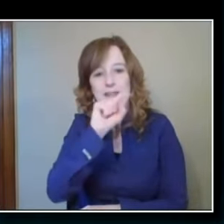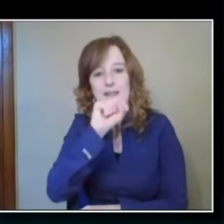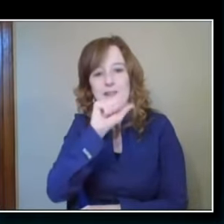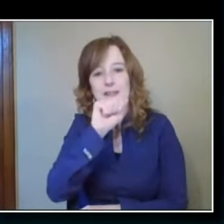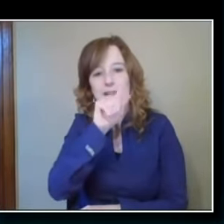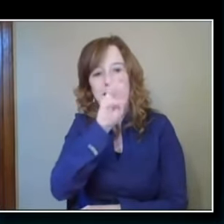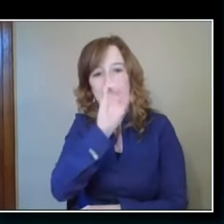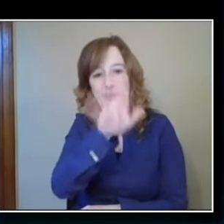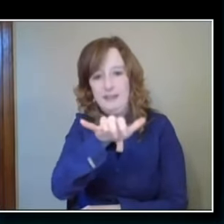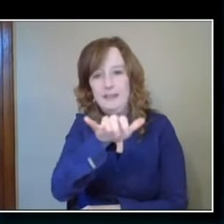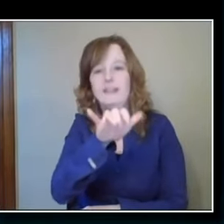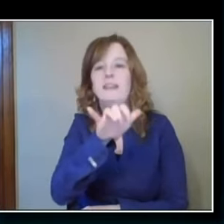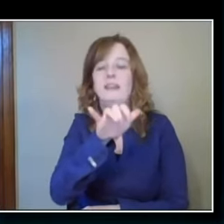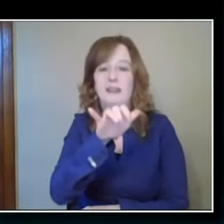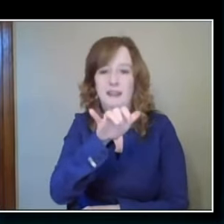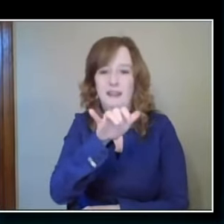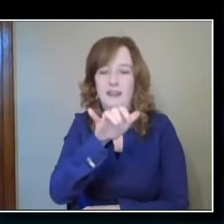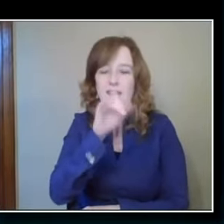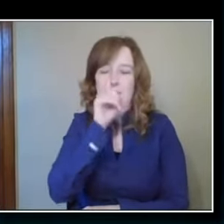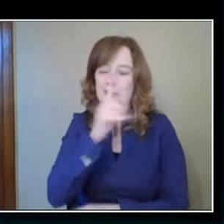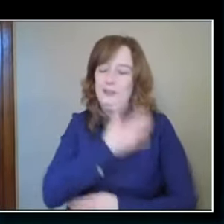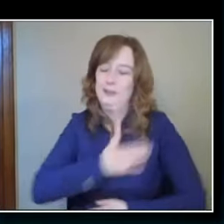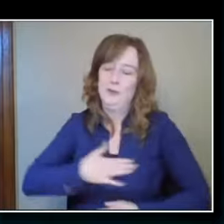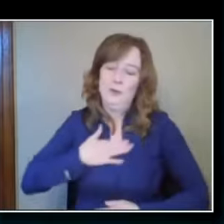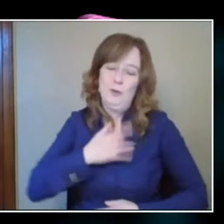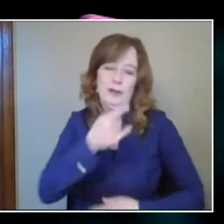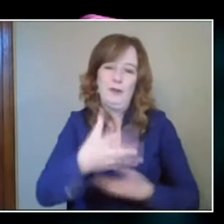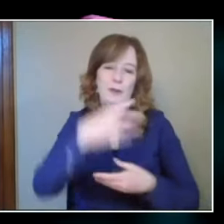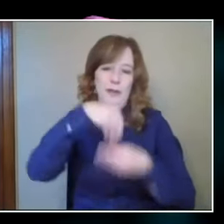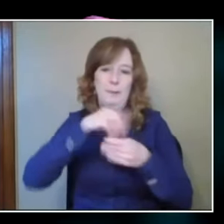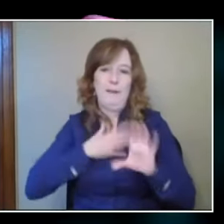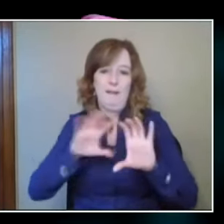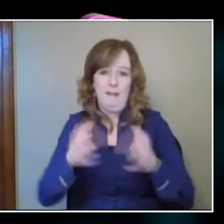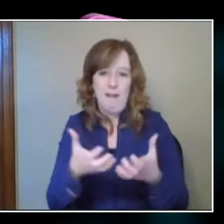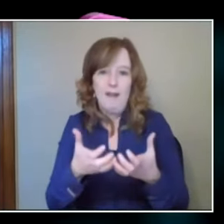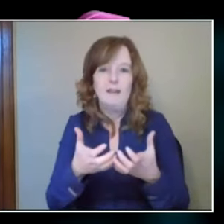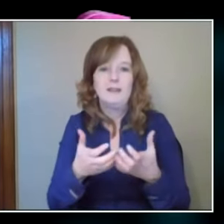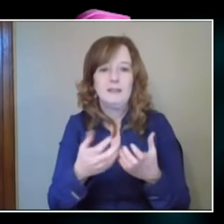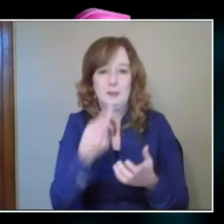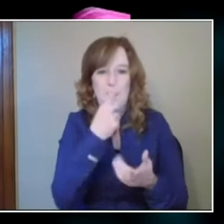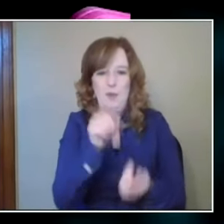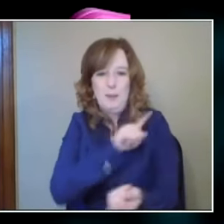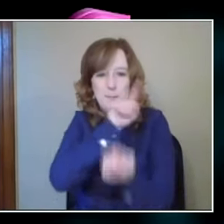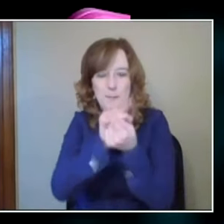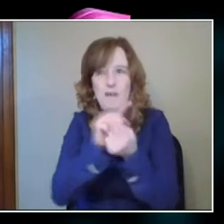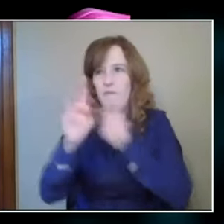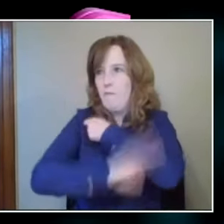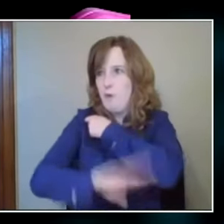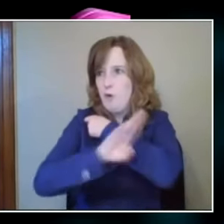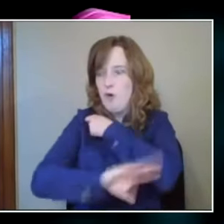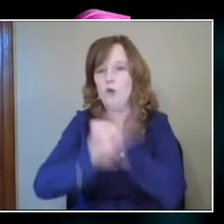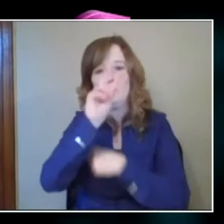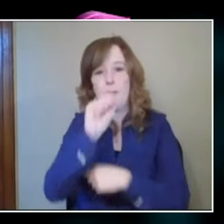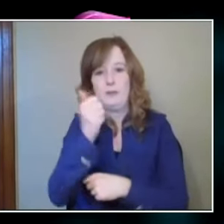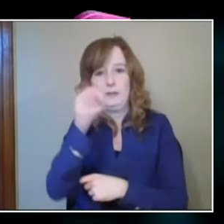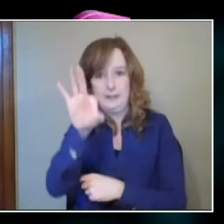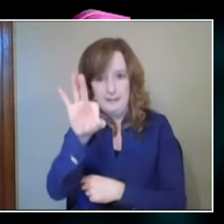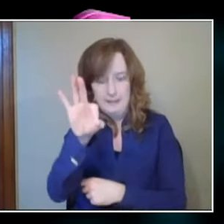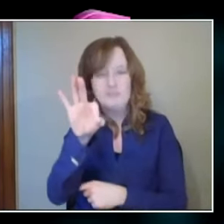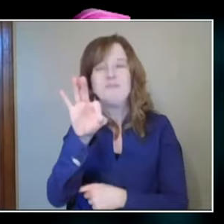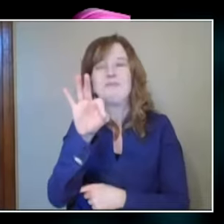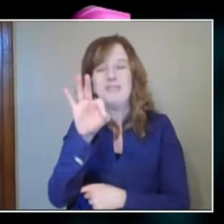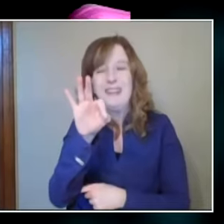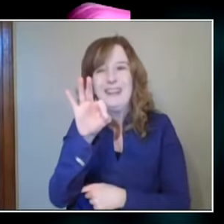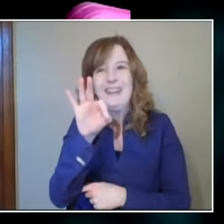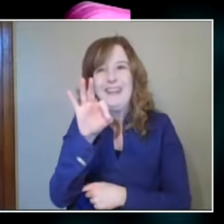I really enjoyed having Jamie as a student. I first met her in the fall of 2019 and immediately